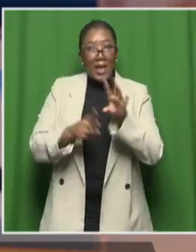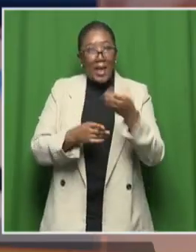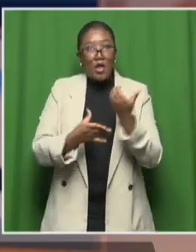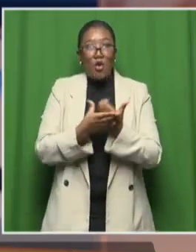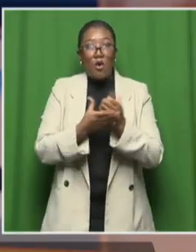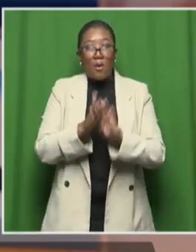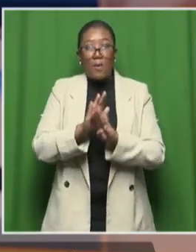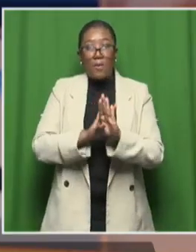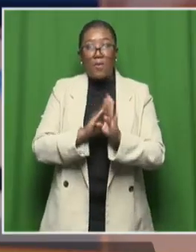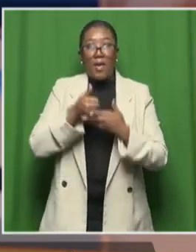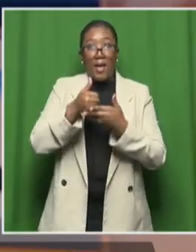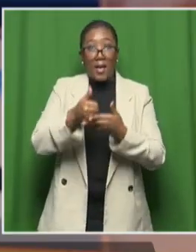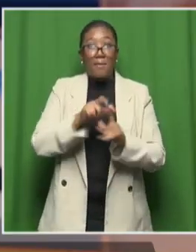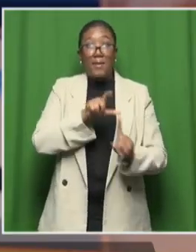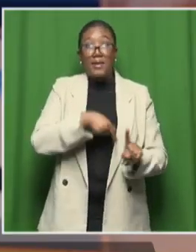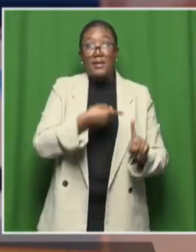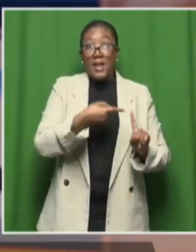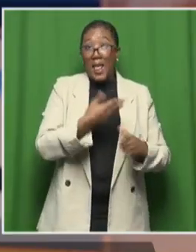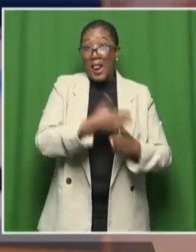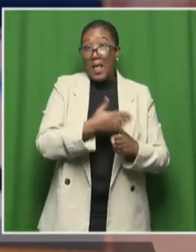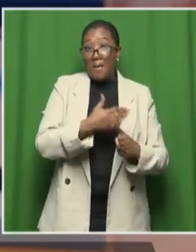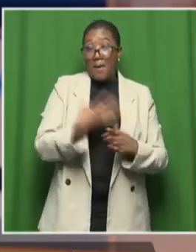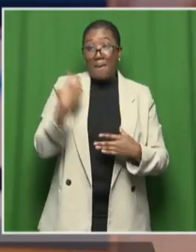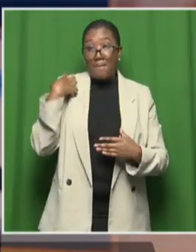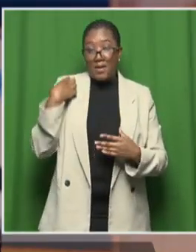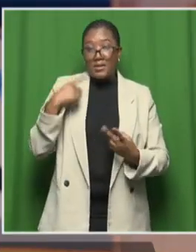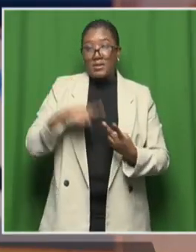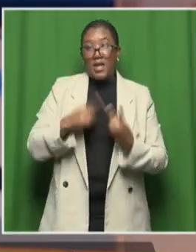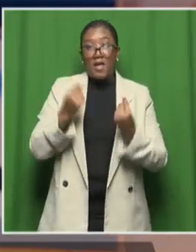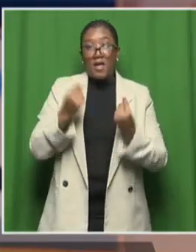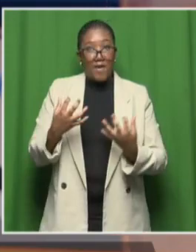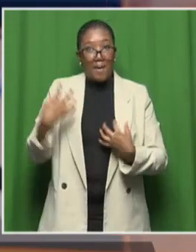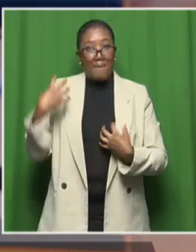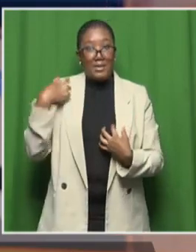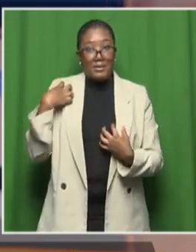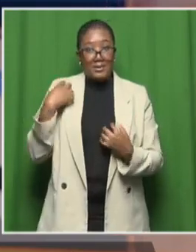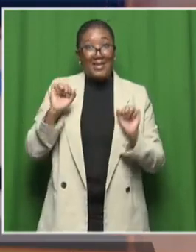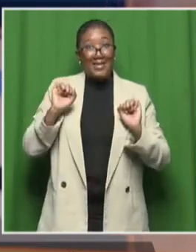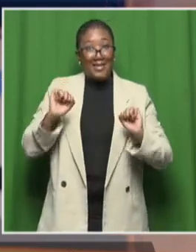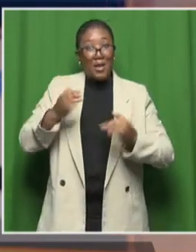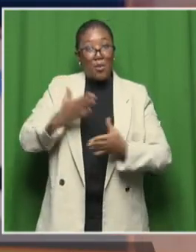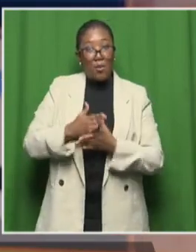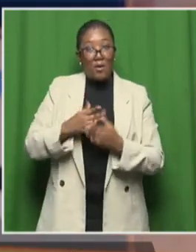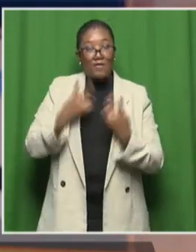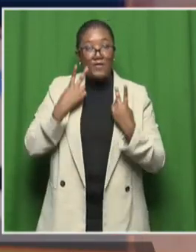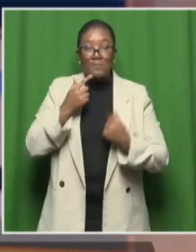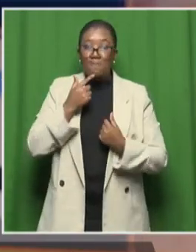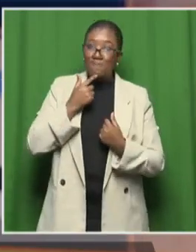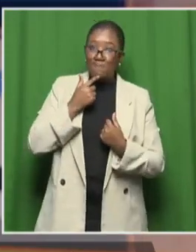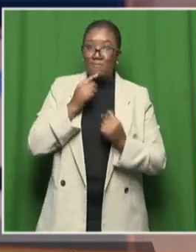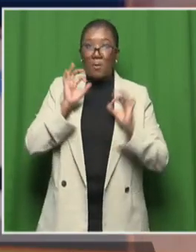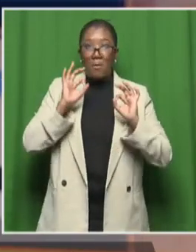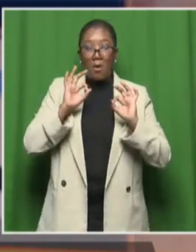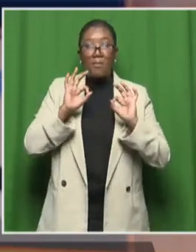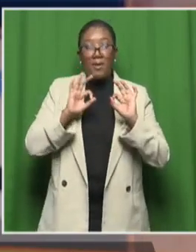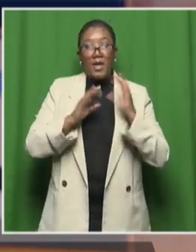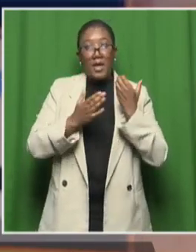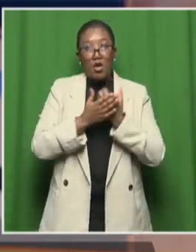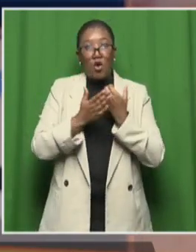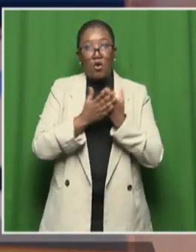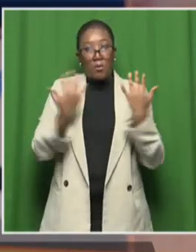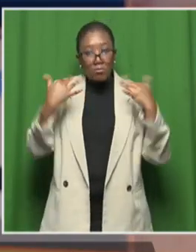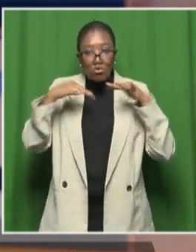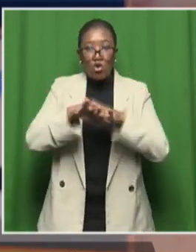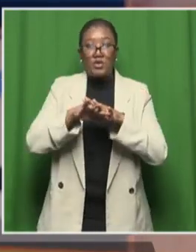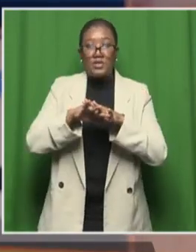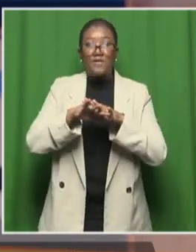was Labour Minister and as well as Finance Minister, it led to the creation of an inclusive economy. So, and I want